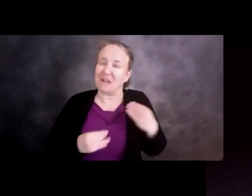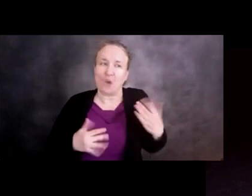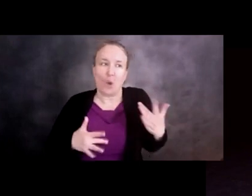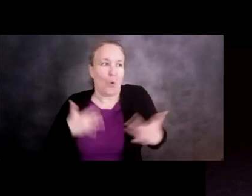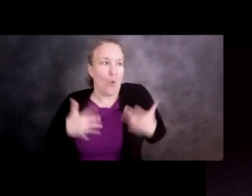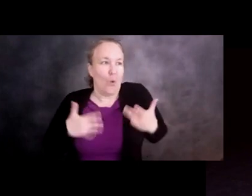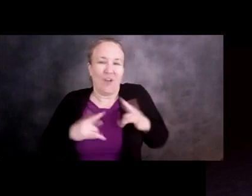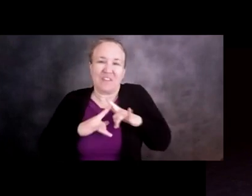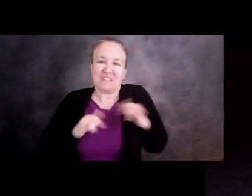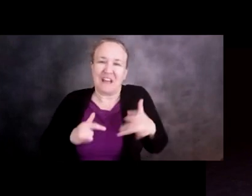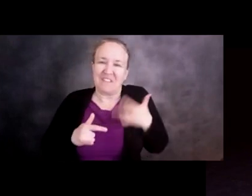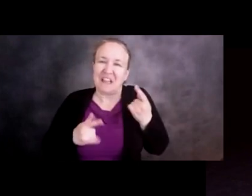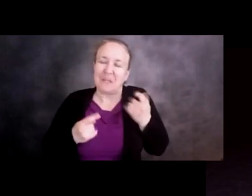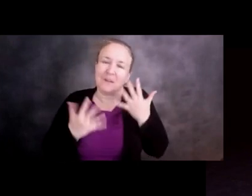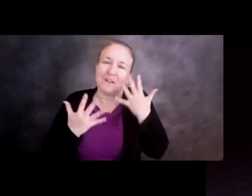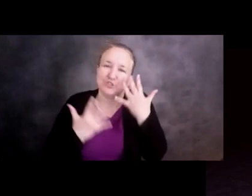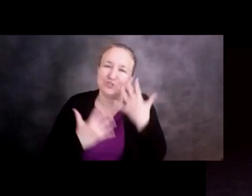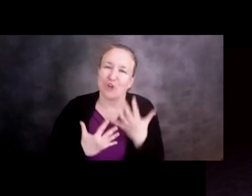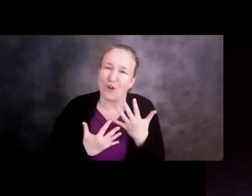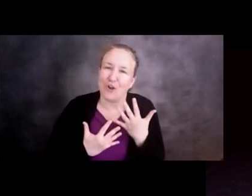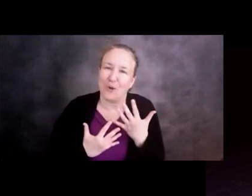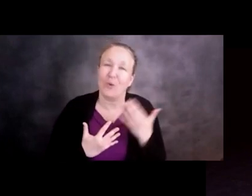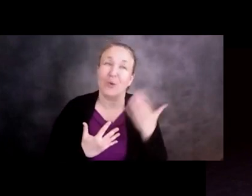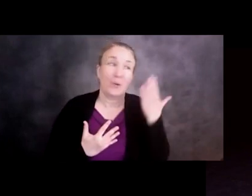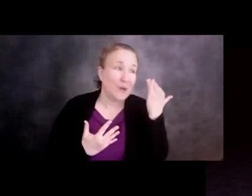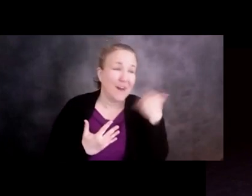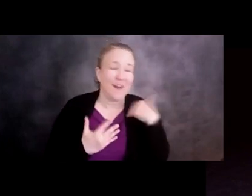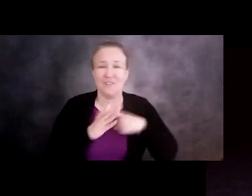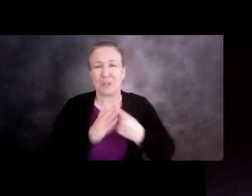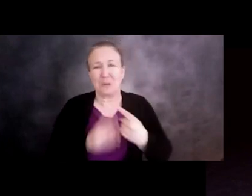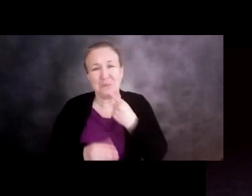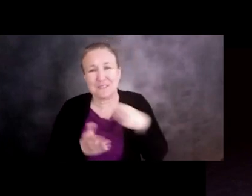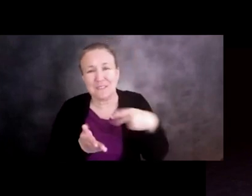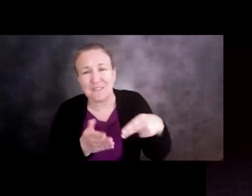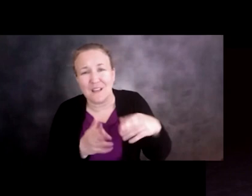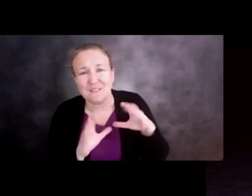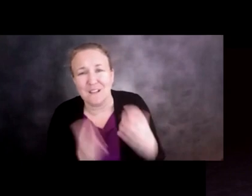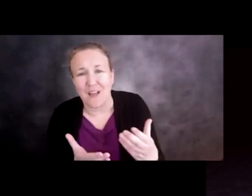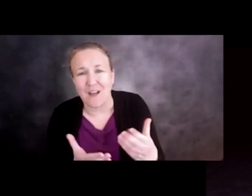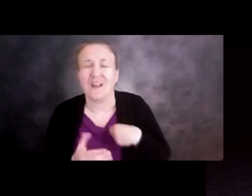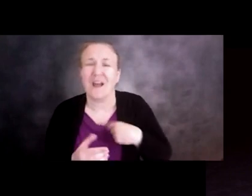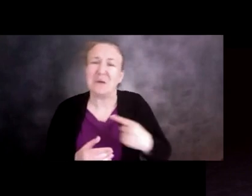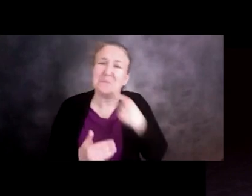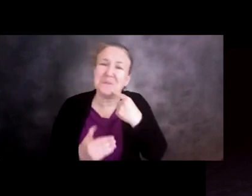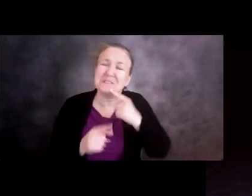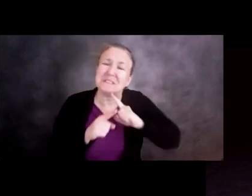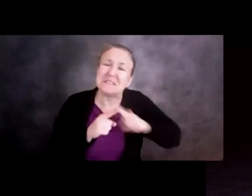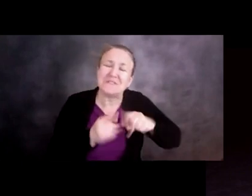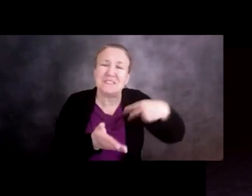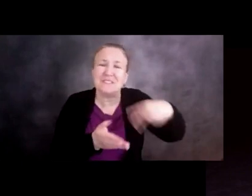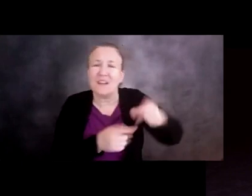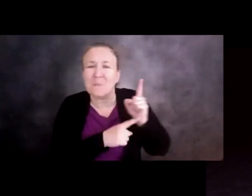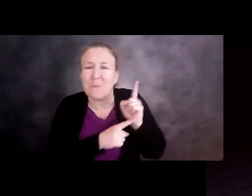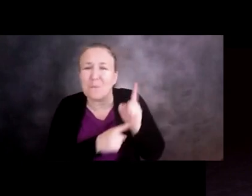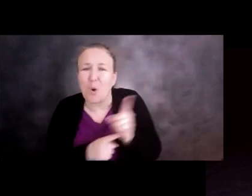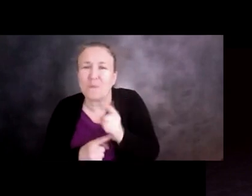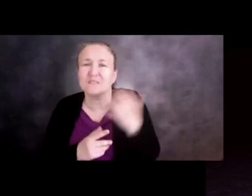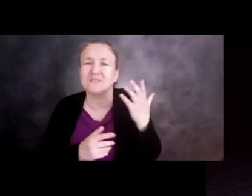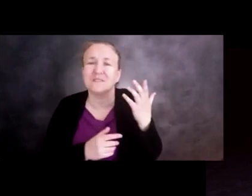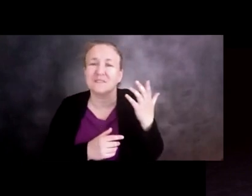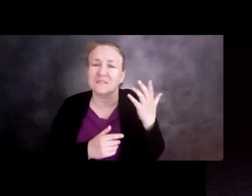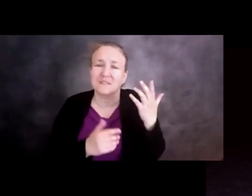of sorrow too, because I started missing dance classes, I started missing all of those moments of dance that seem to